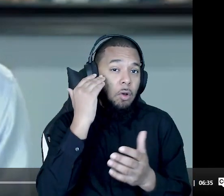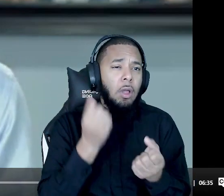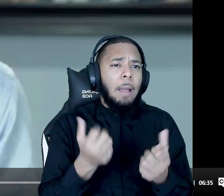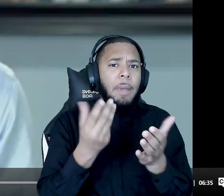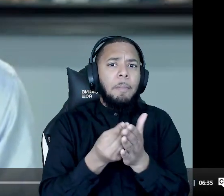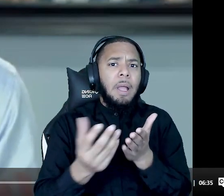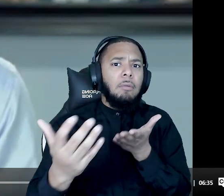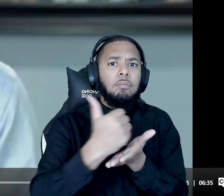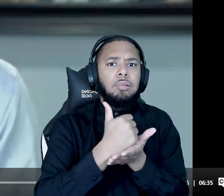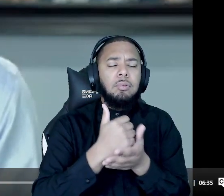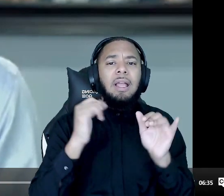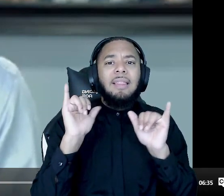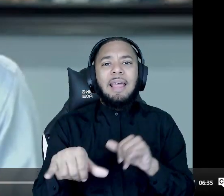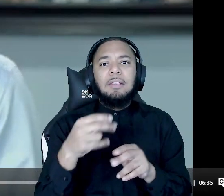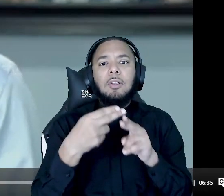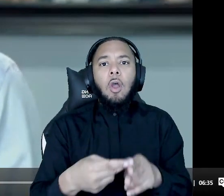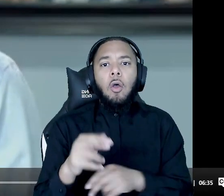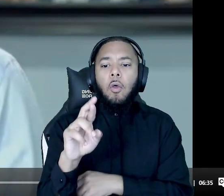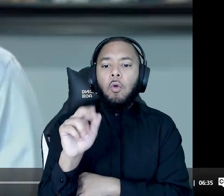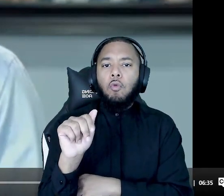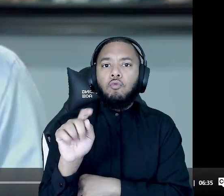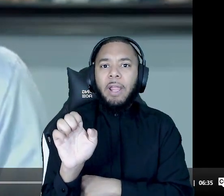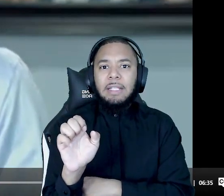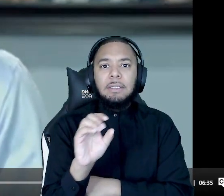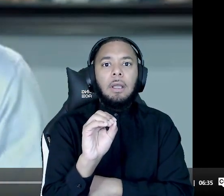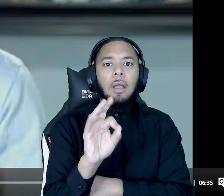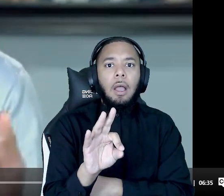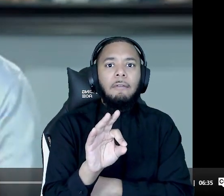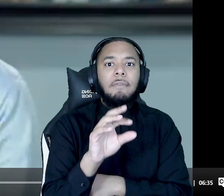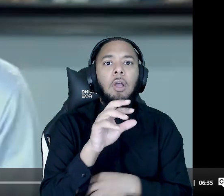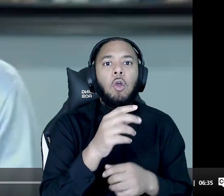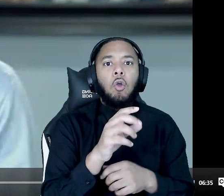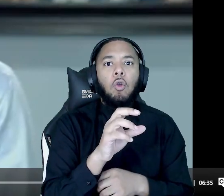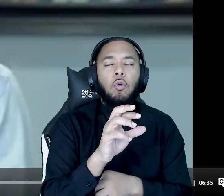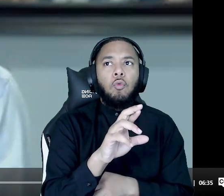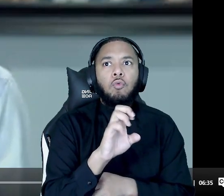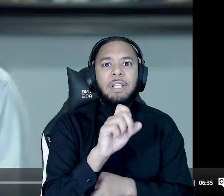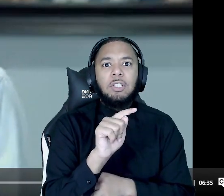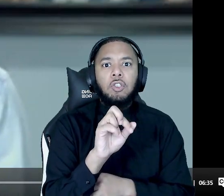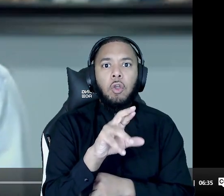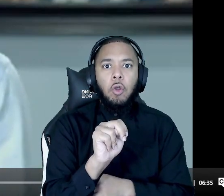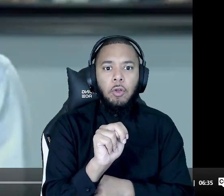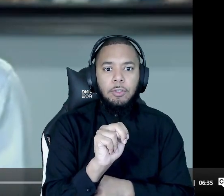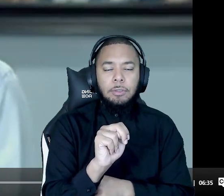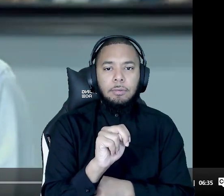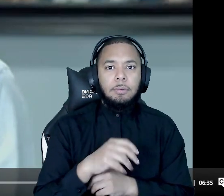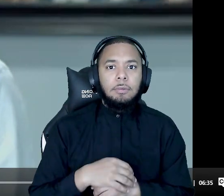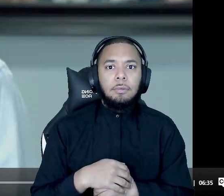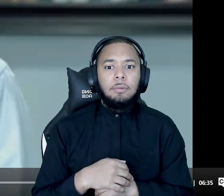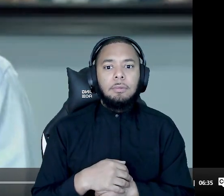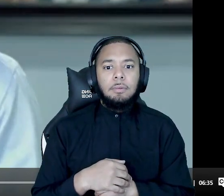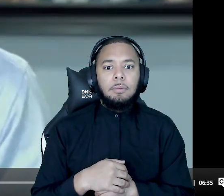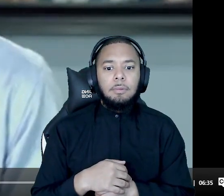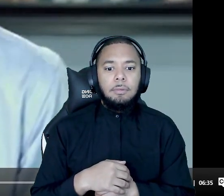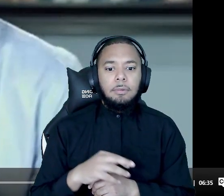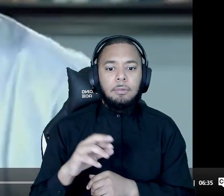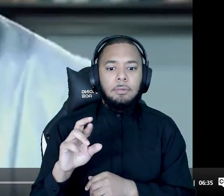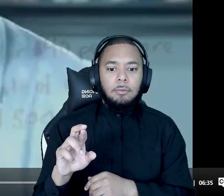We call that the rate of return, and it's calculated as a percentage. So let's take a look at an example so we can calculate that rate of